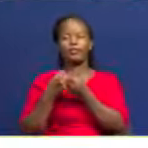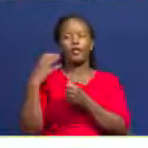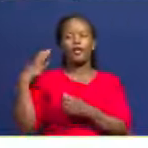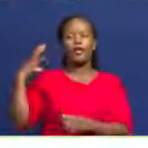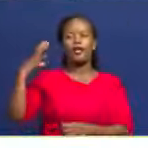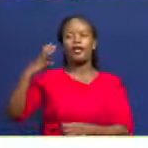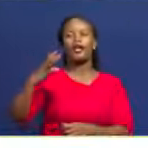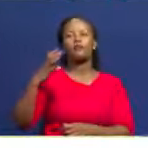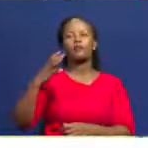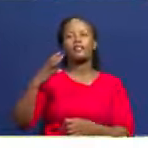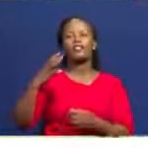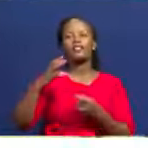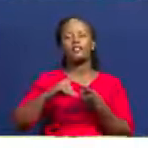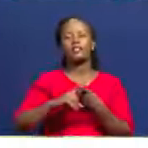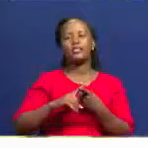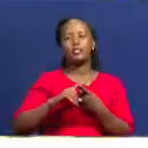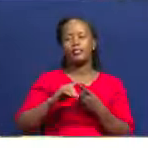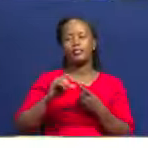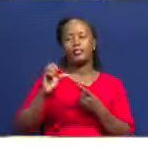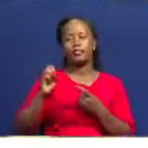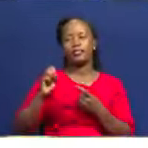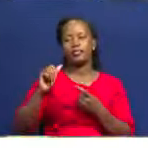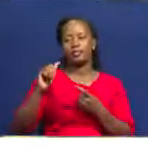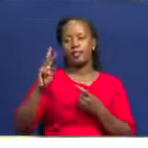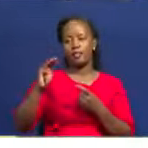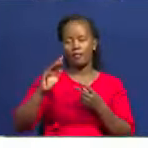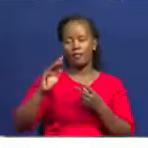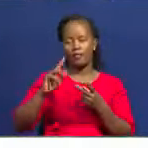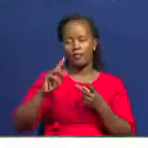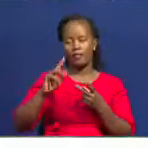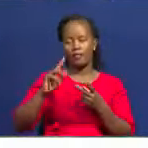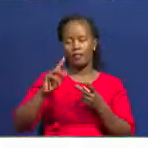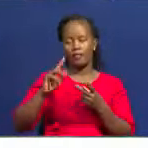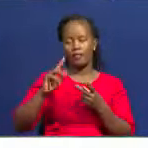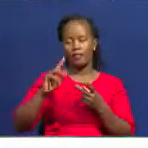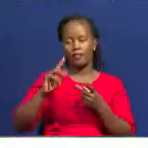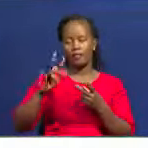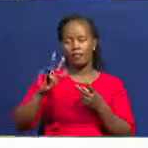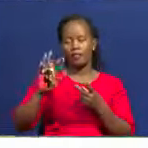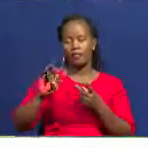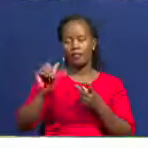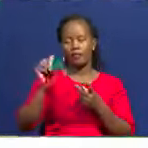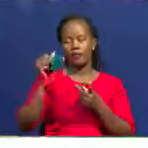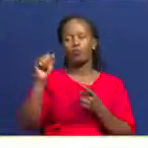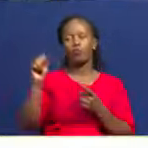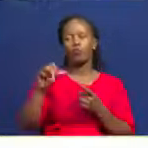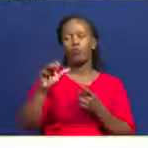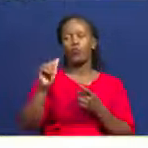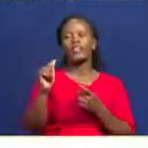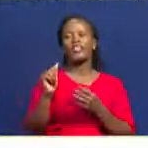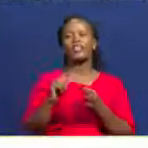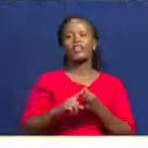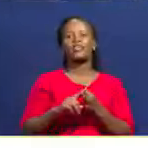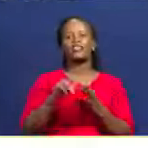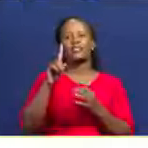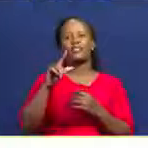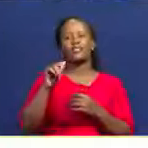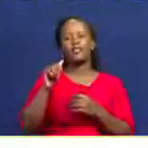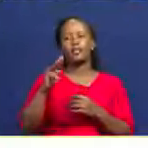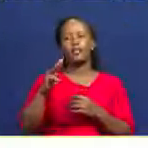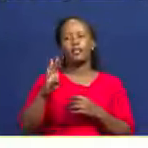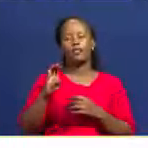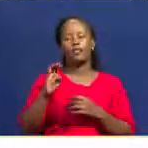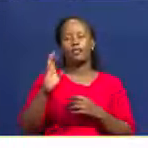Omondi, Samuel Asati, Kevin Wekesa, Brian Odongo, Lamek Ambetsa,